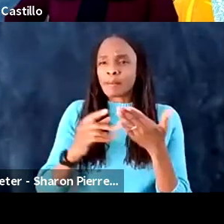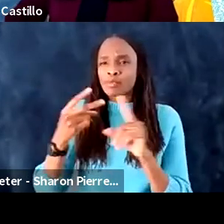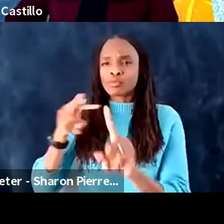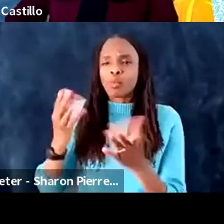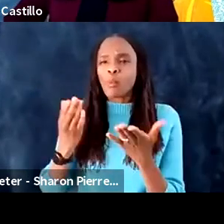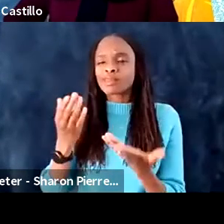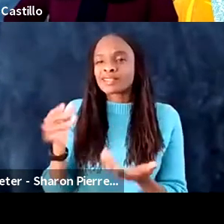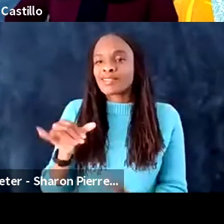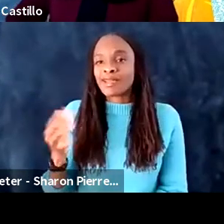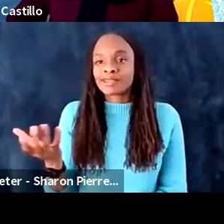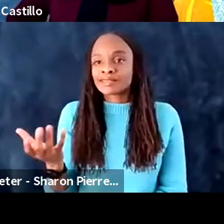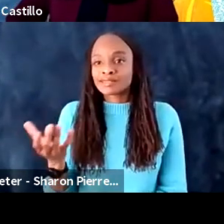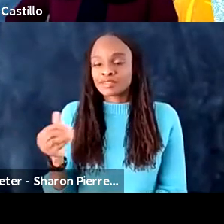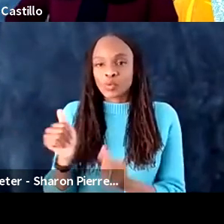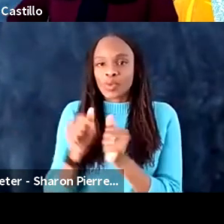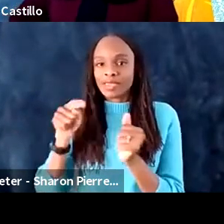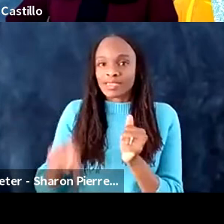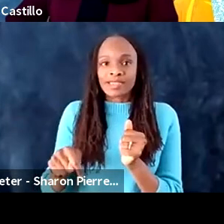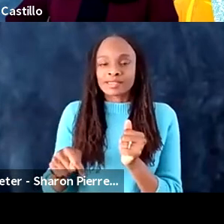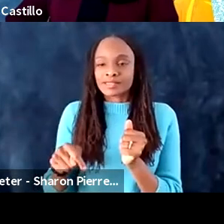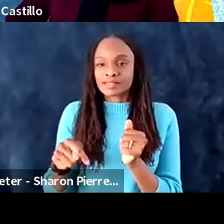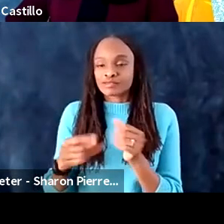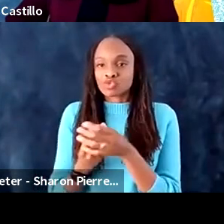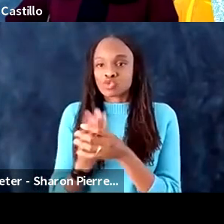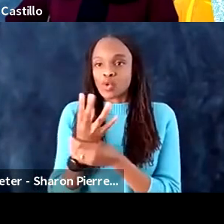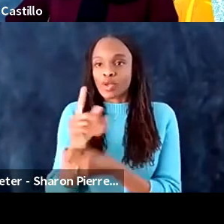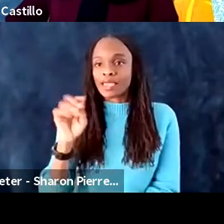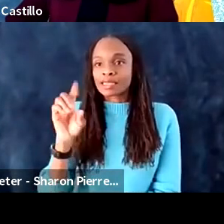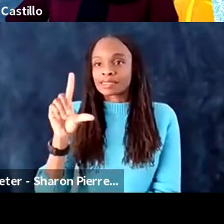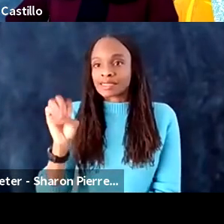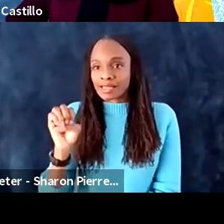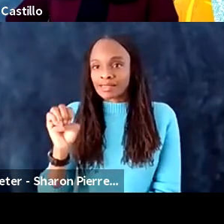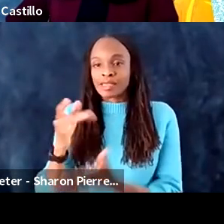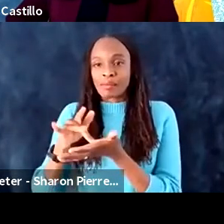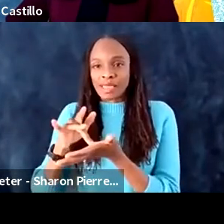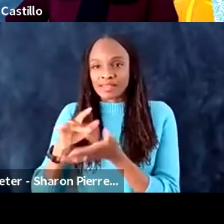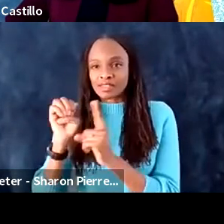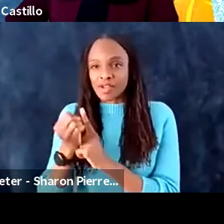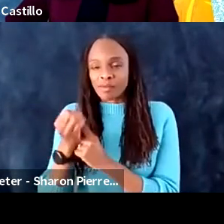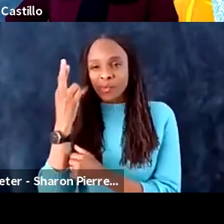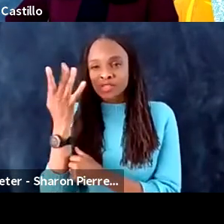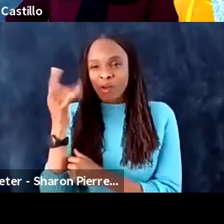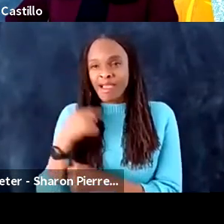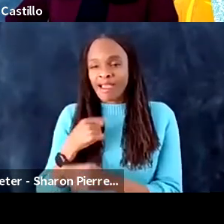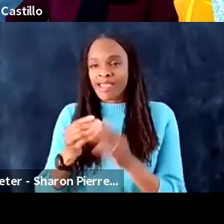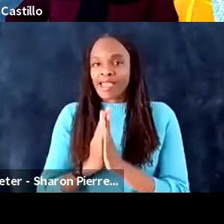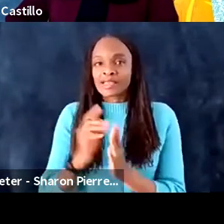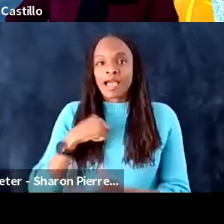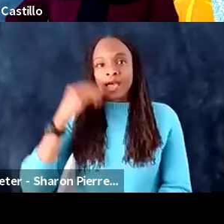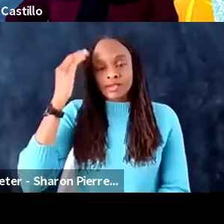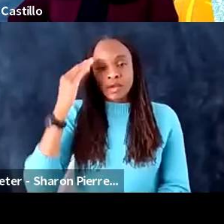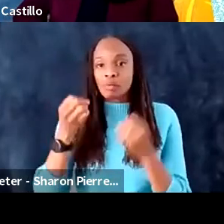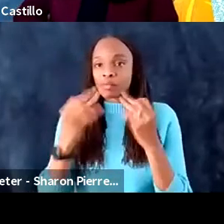a nurse in this growing telemedicine environment. And the reason I ask that is that I know a lot of younger people, and I